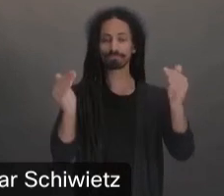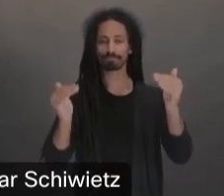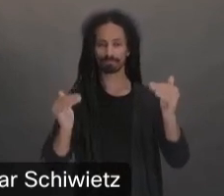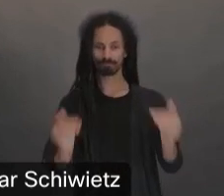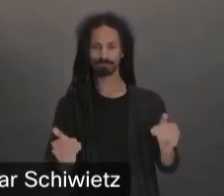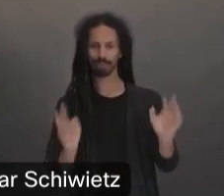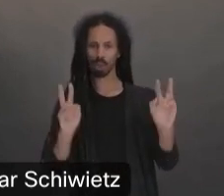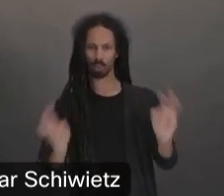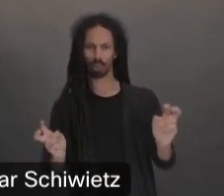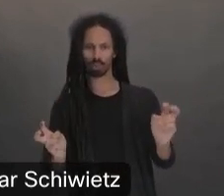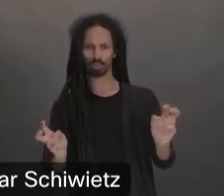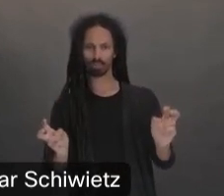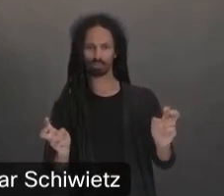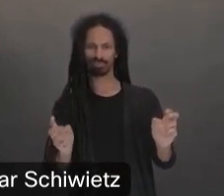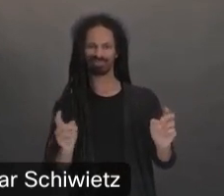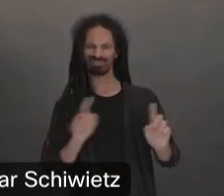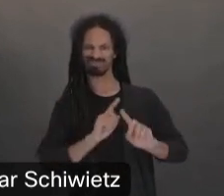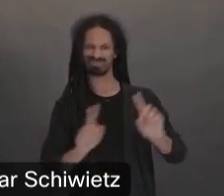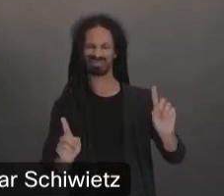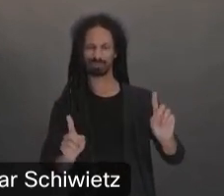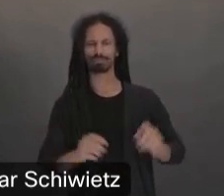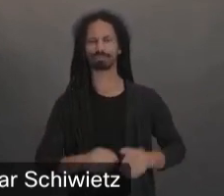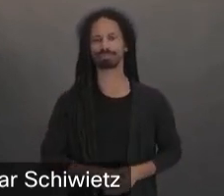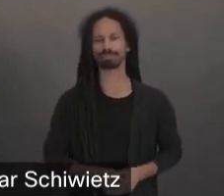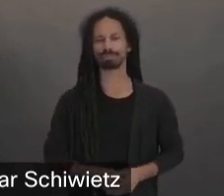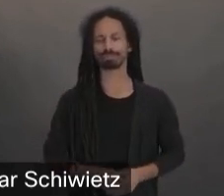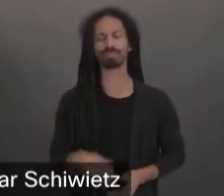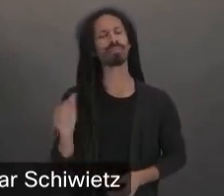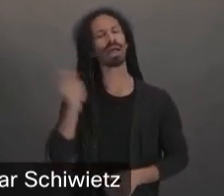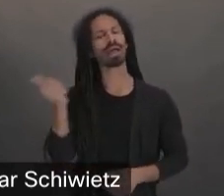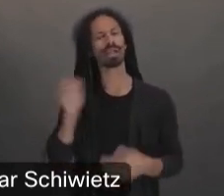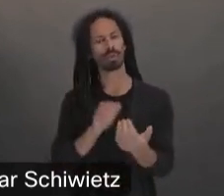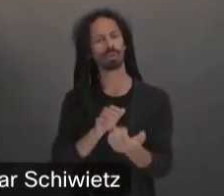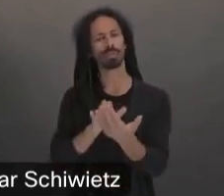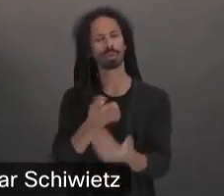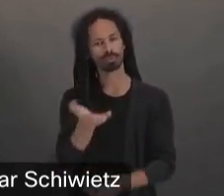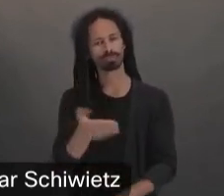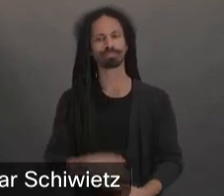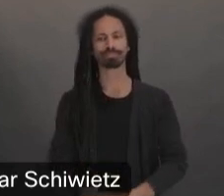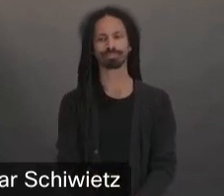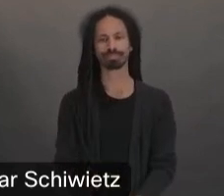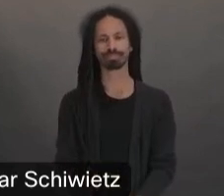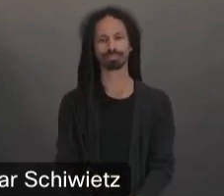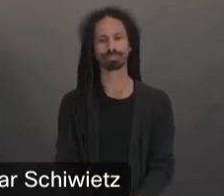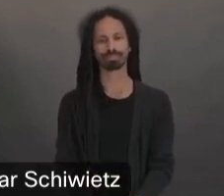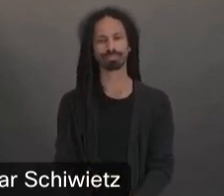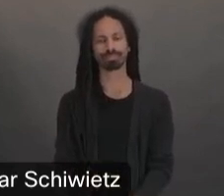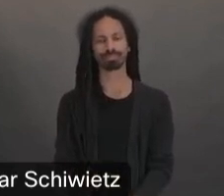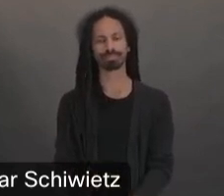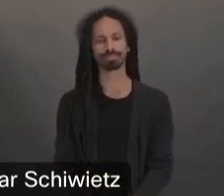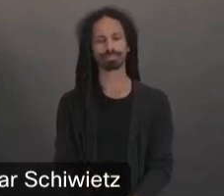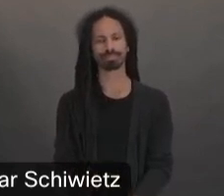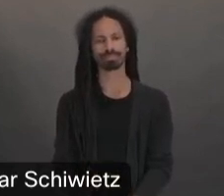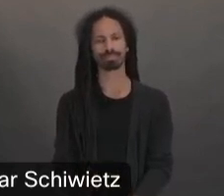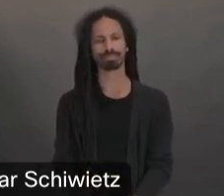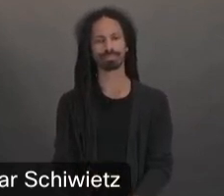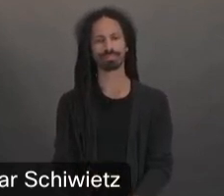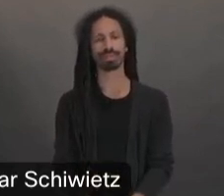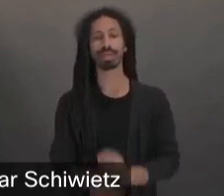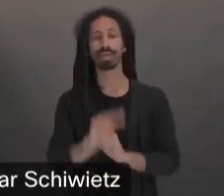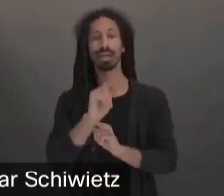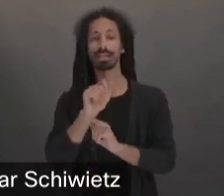Now let's look at if there is another form. And there is. An alternative citation form